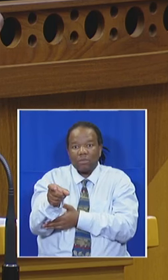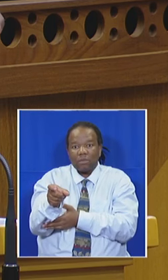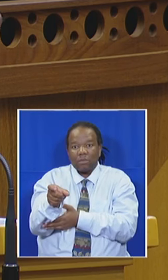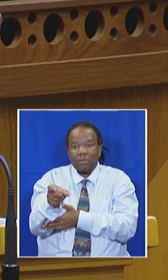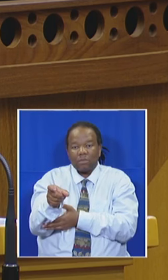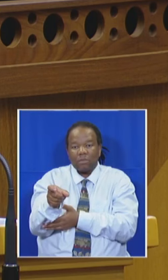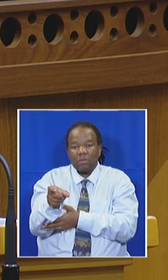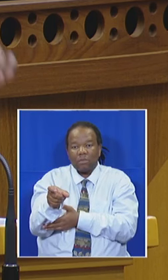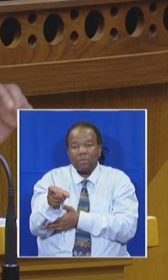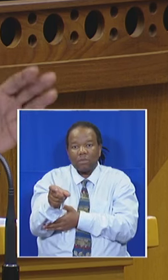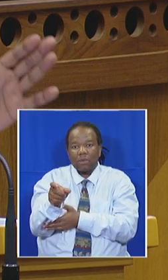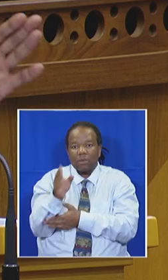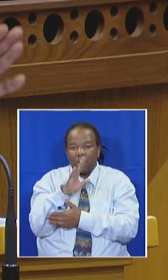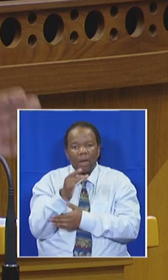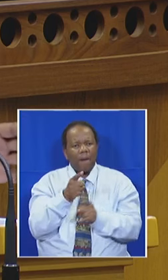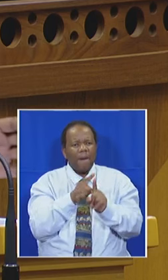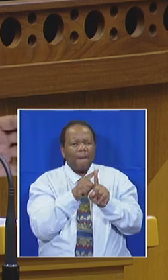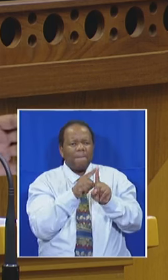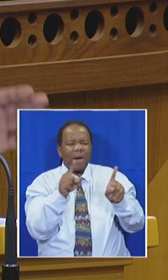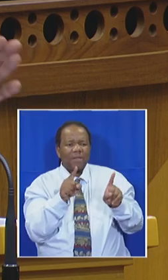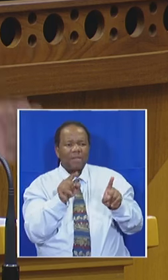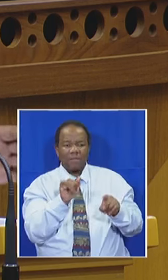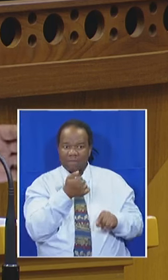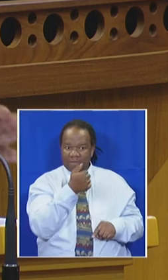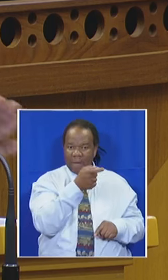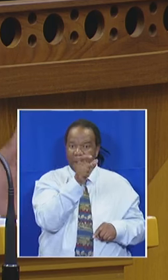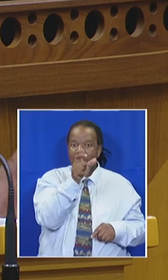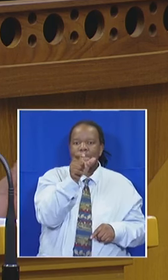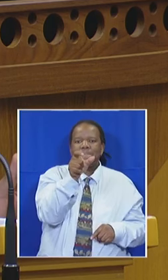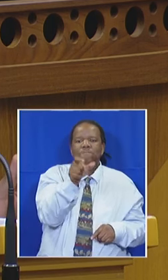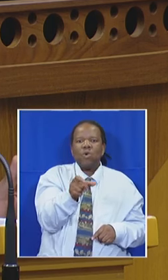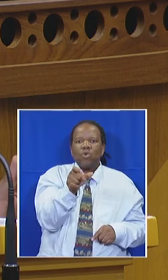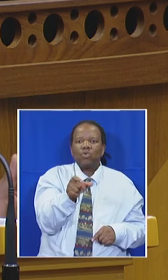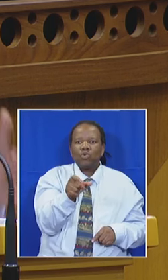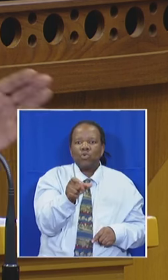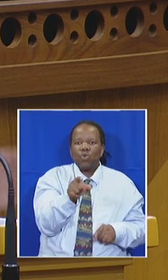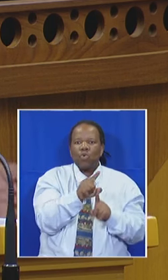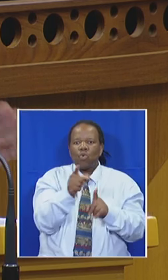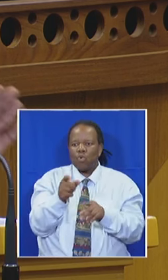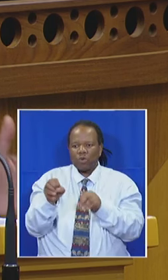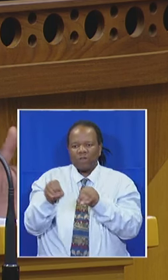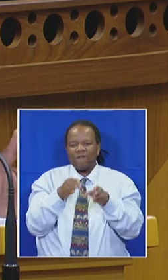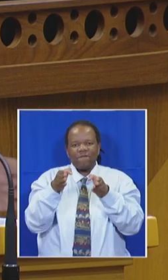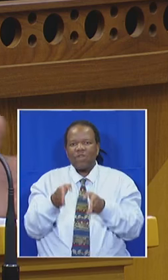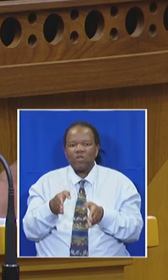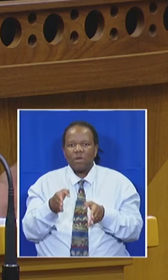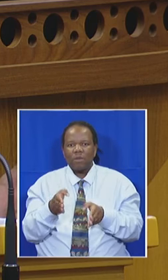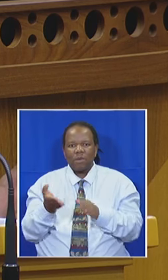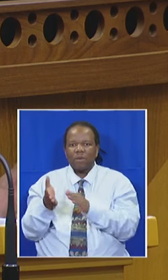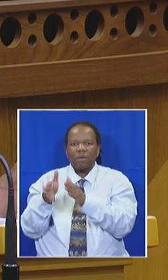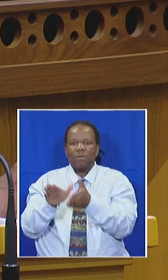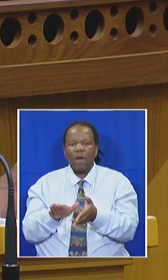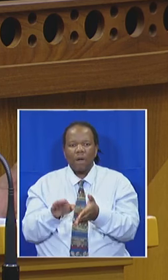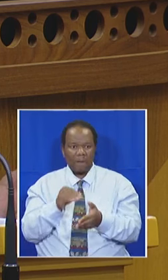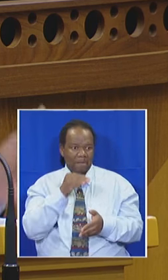makes the individual who is a victim lose the life. So the right to live is undermined